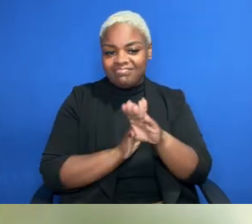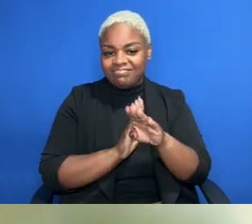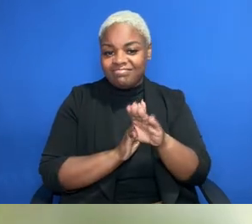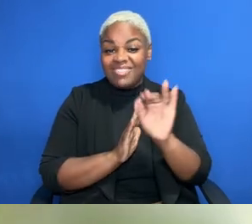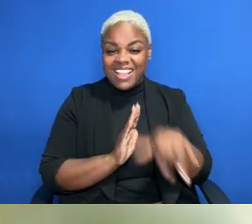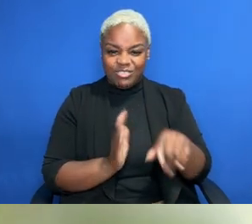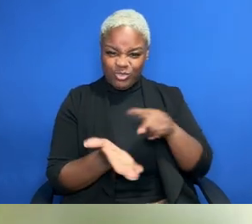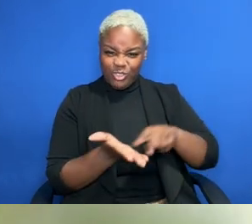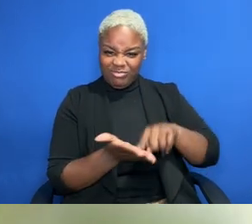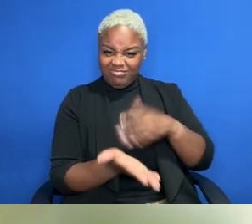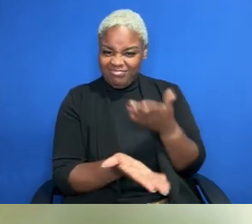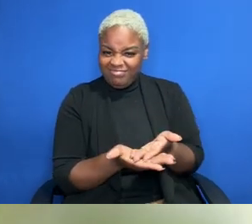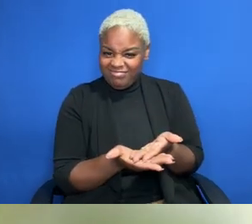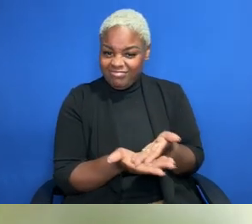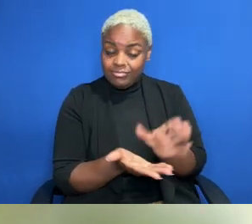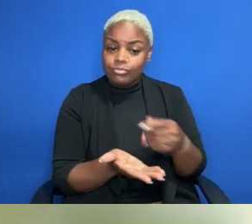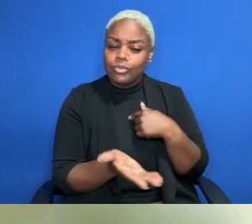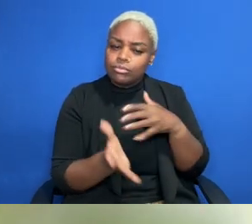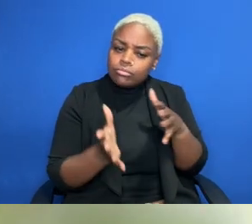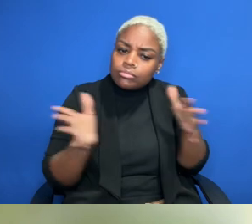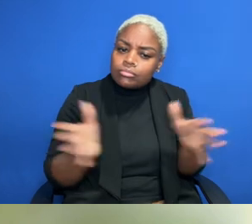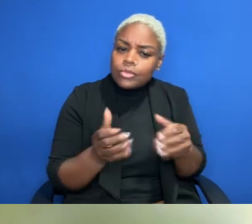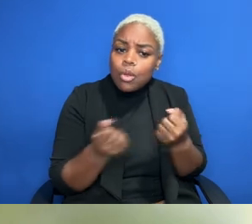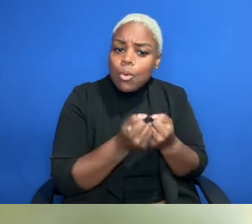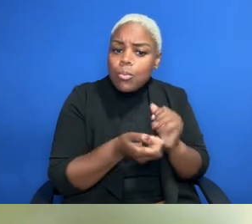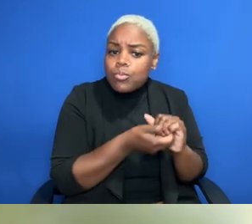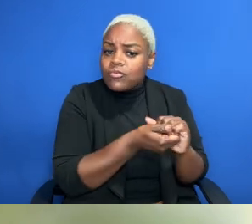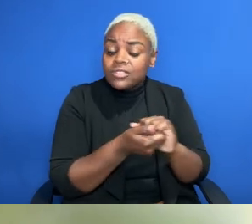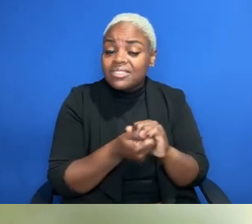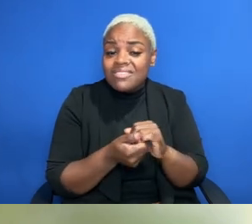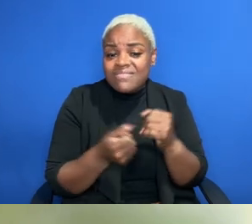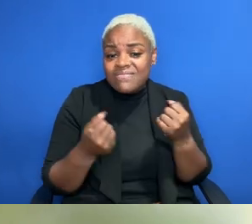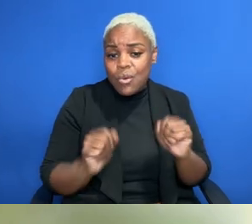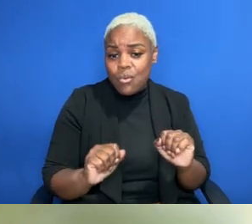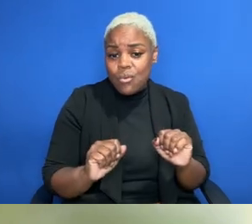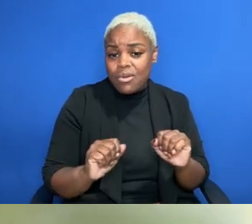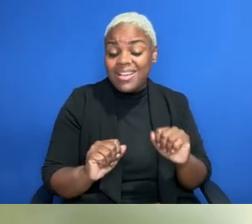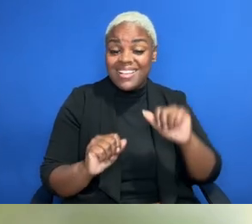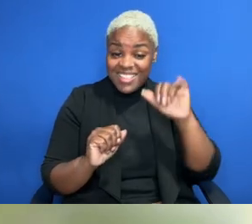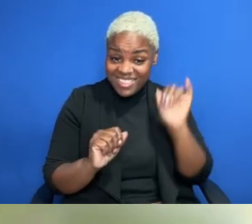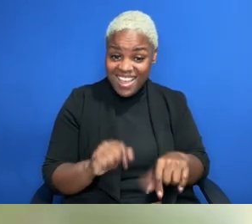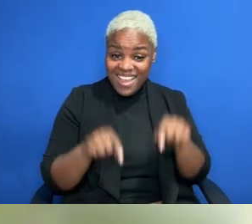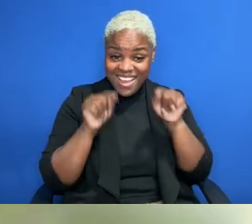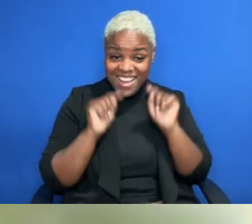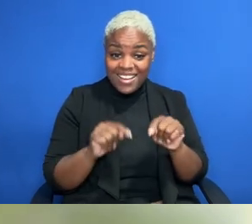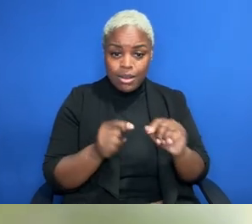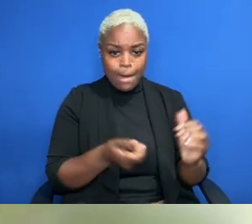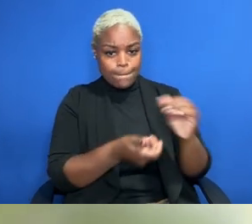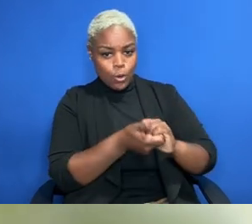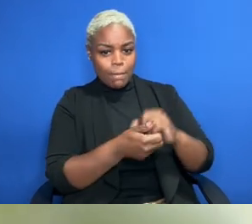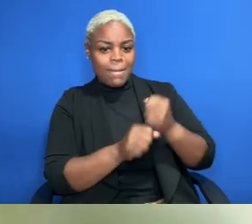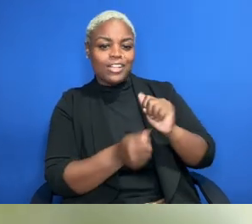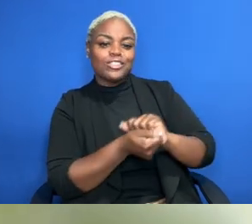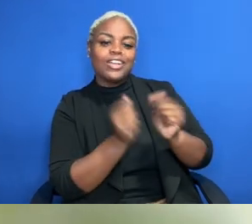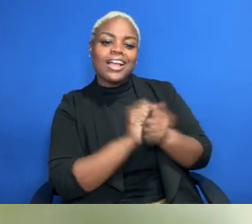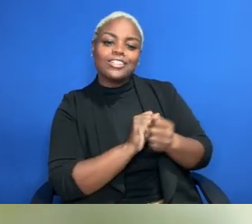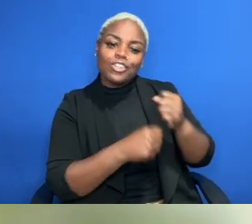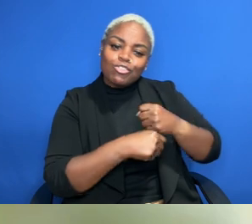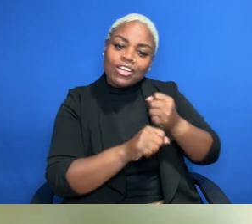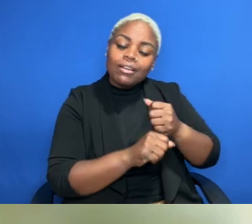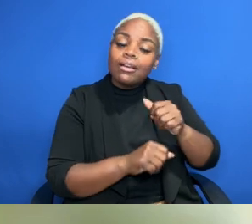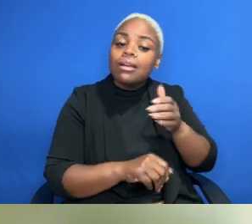have better outcomes. That's what the research says. And we really encourage that collaborative effort,